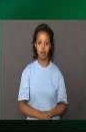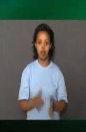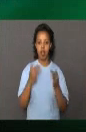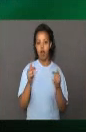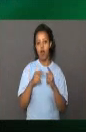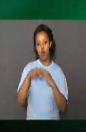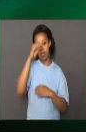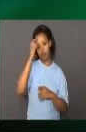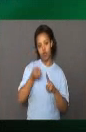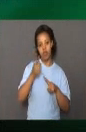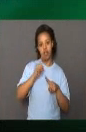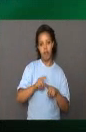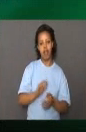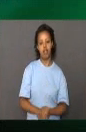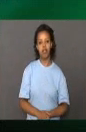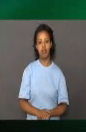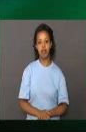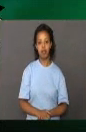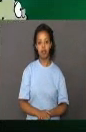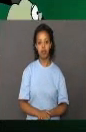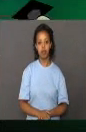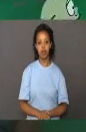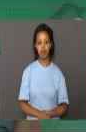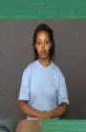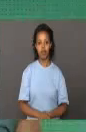Let's get back to our lesson.